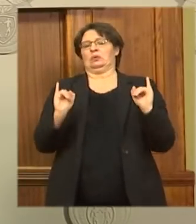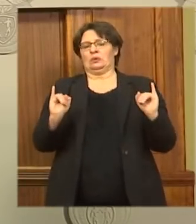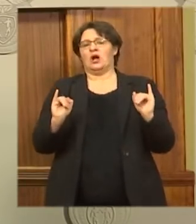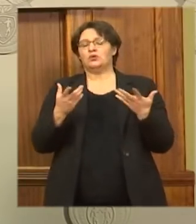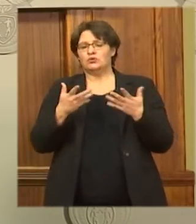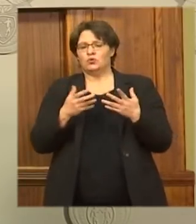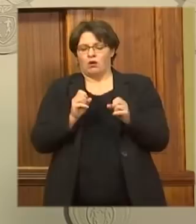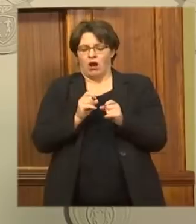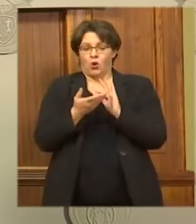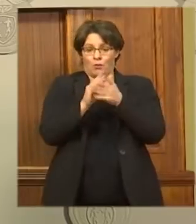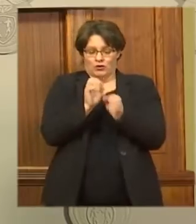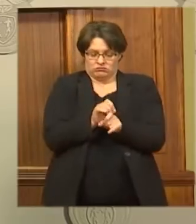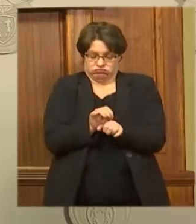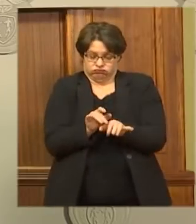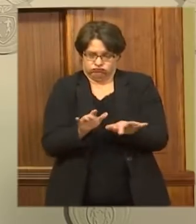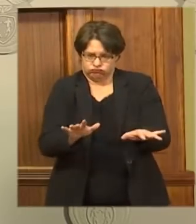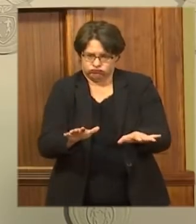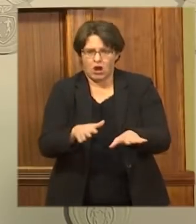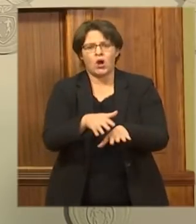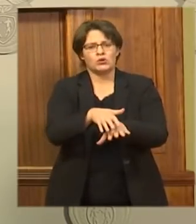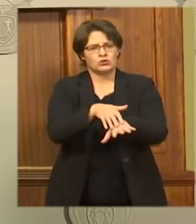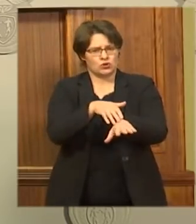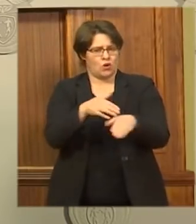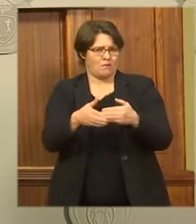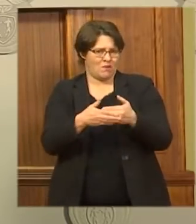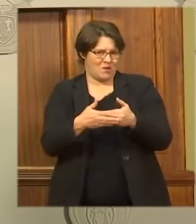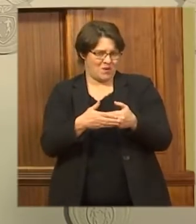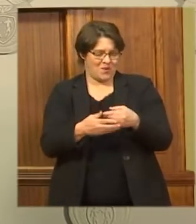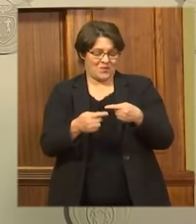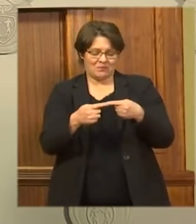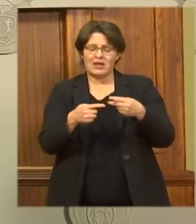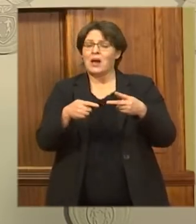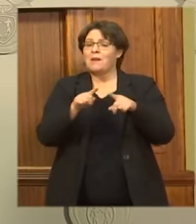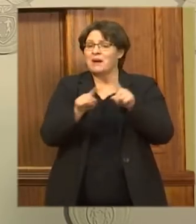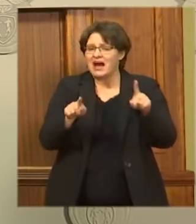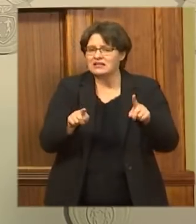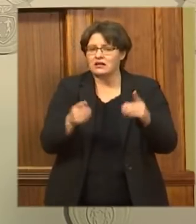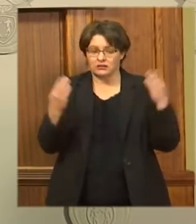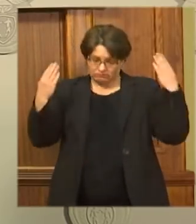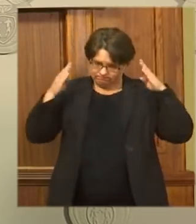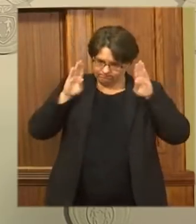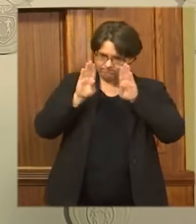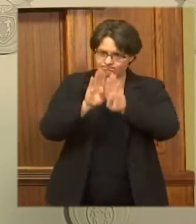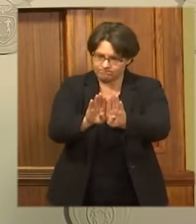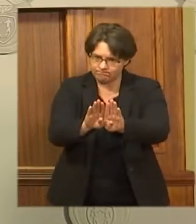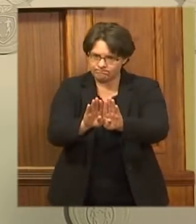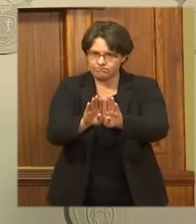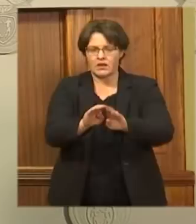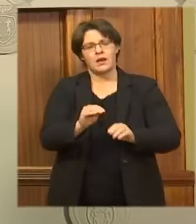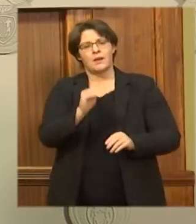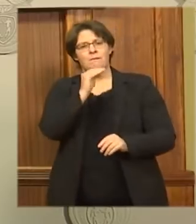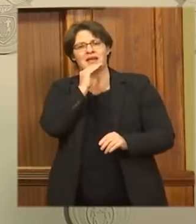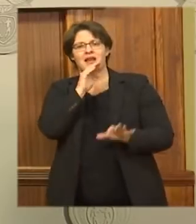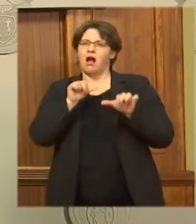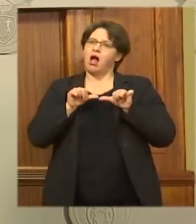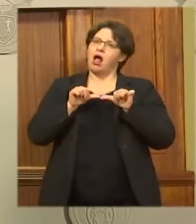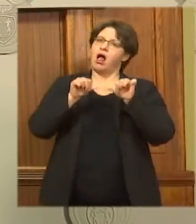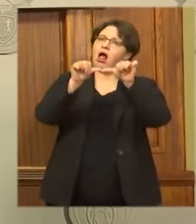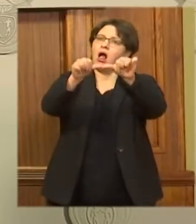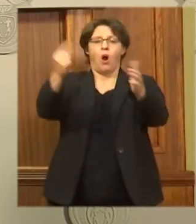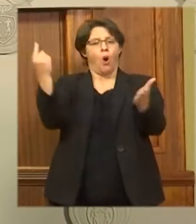transmission. But we also knew that a nationwide lockdown could not be